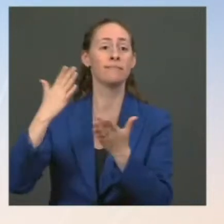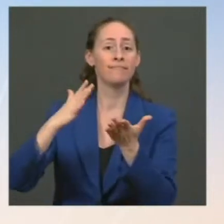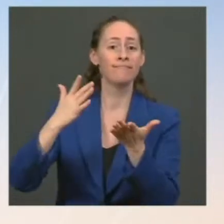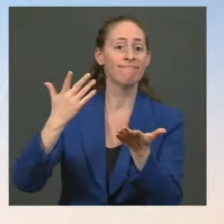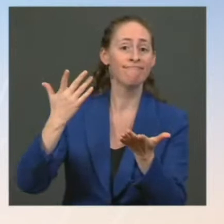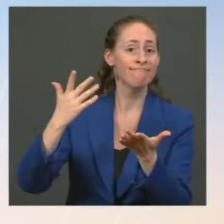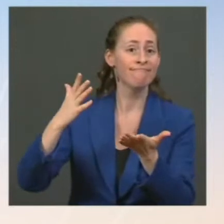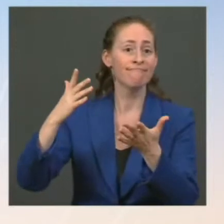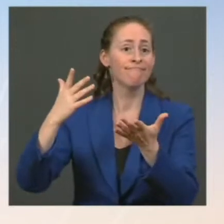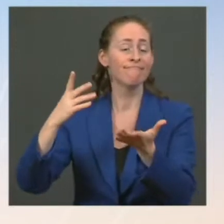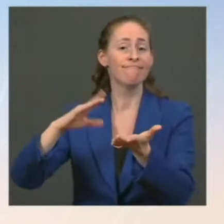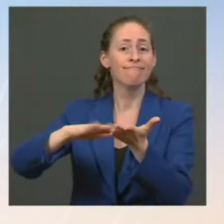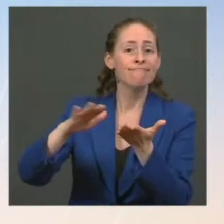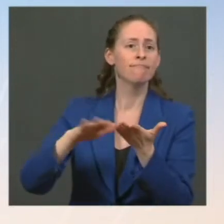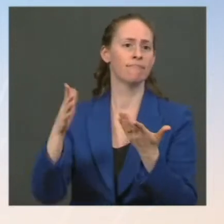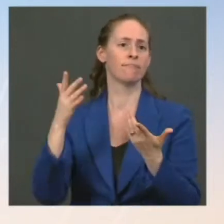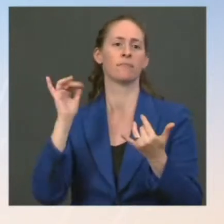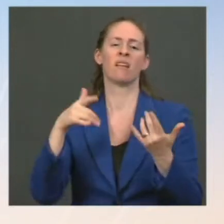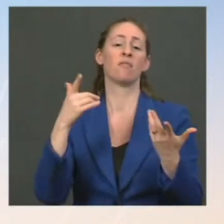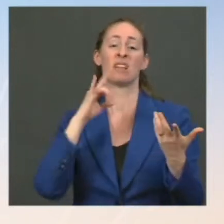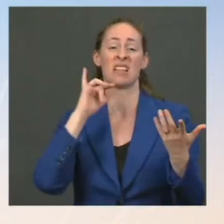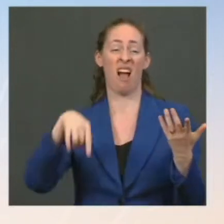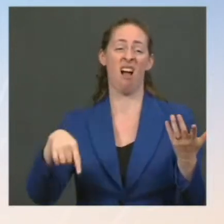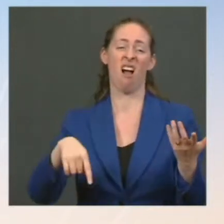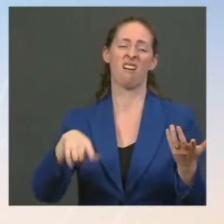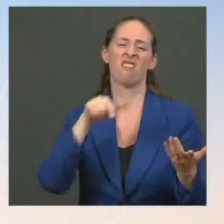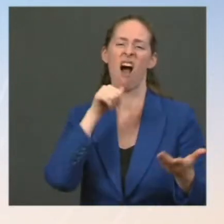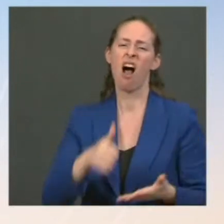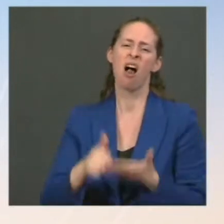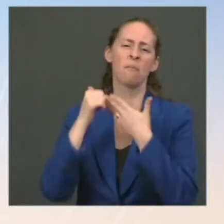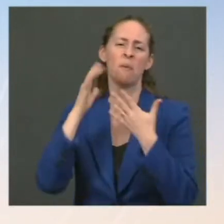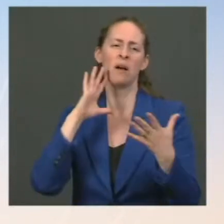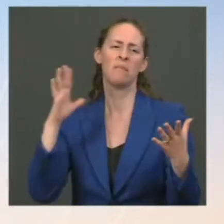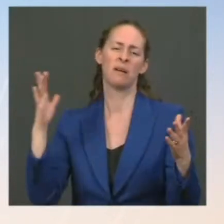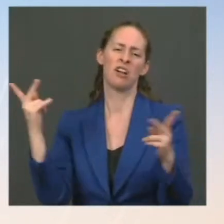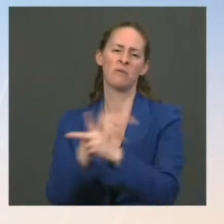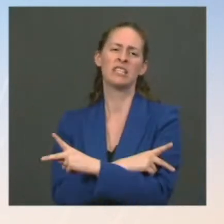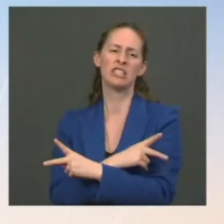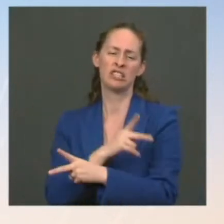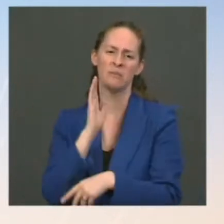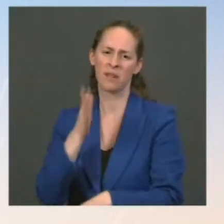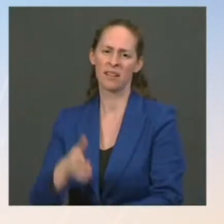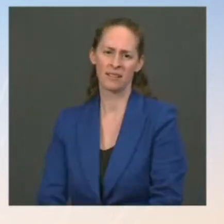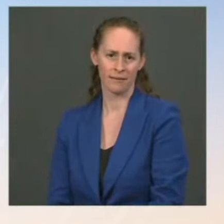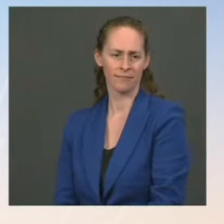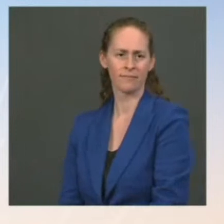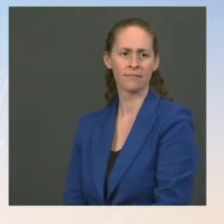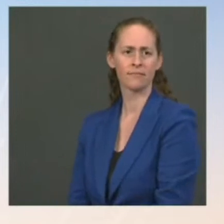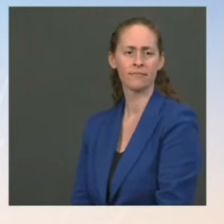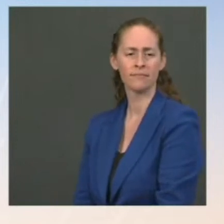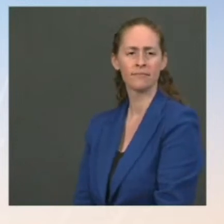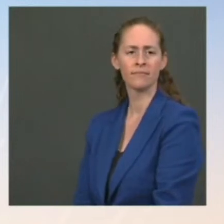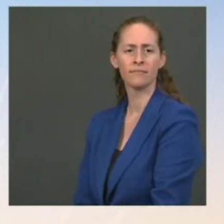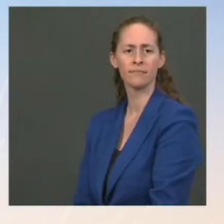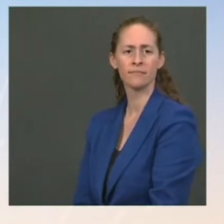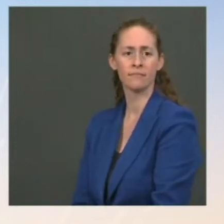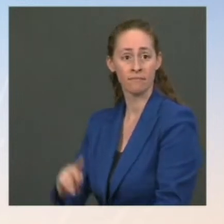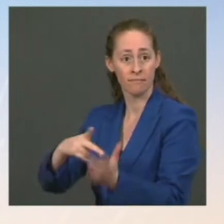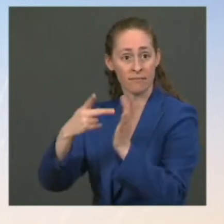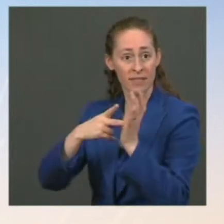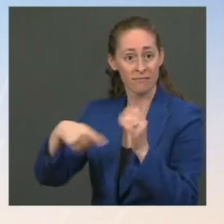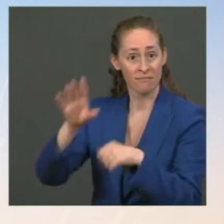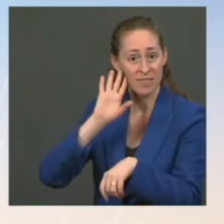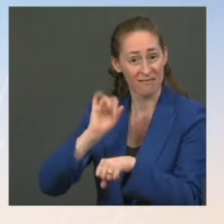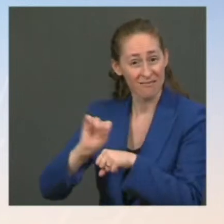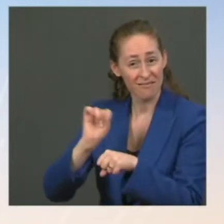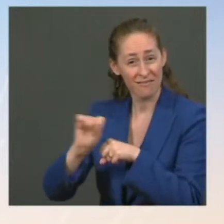any crisis we face, including the pandemic. So will they continue to work at 100% when it comes to the pandemic response, or what is the preparation